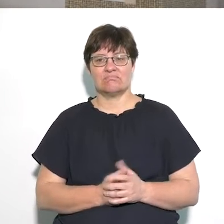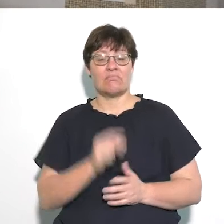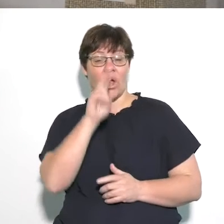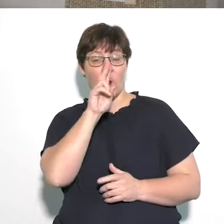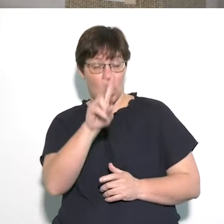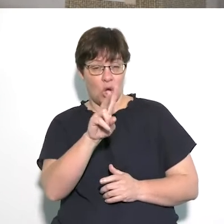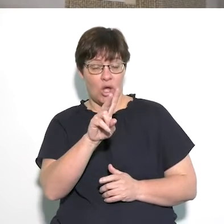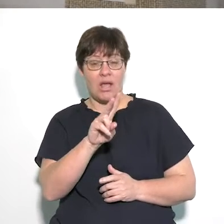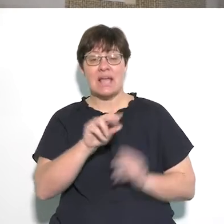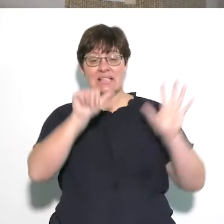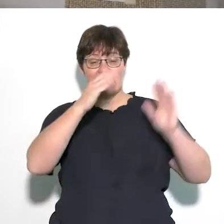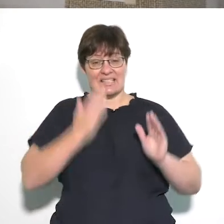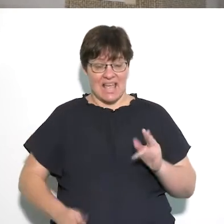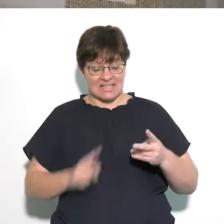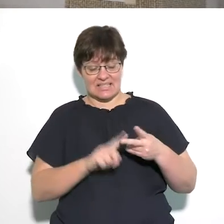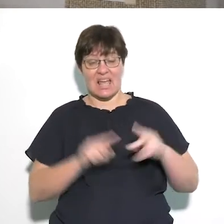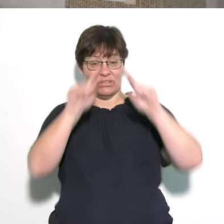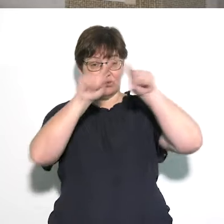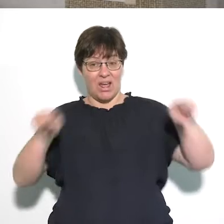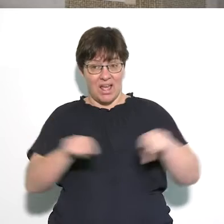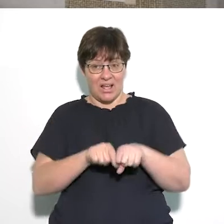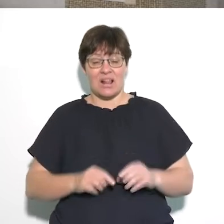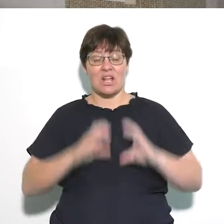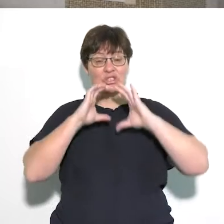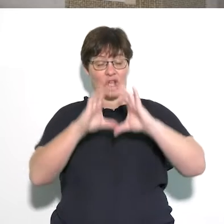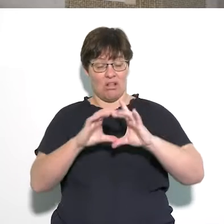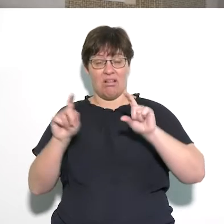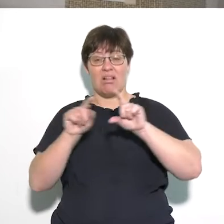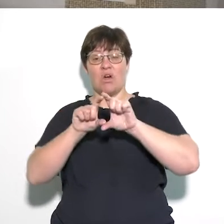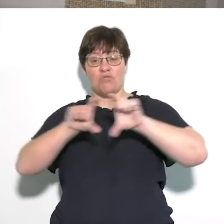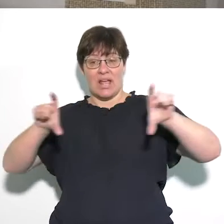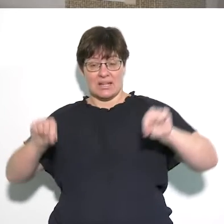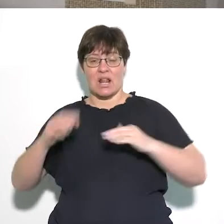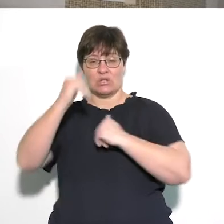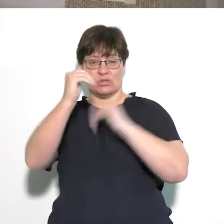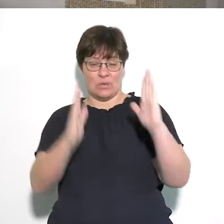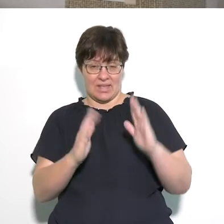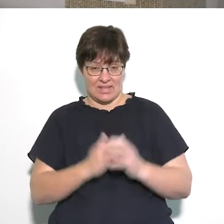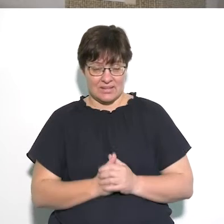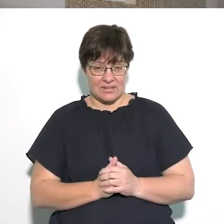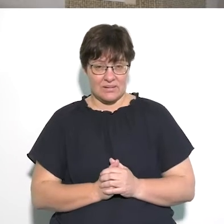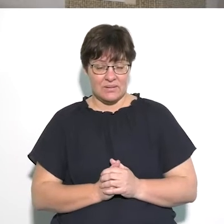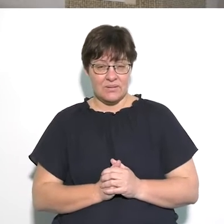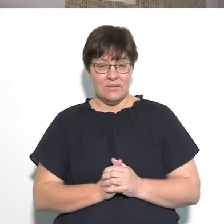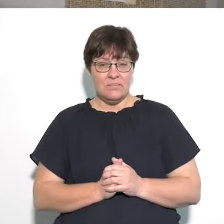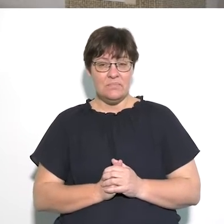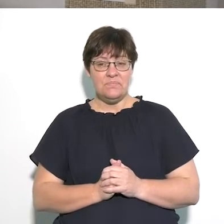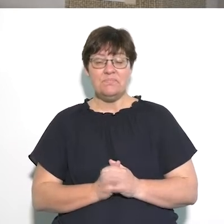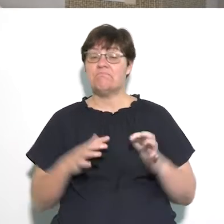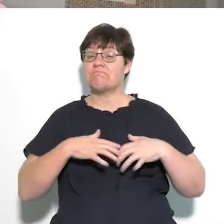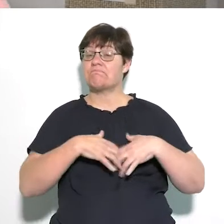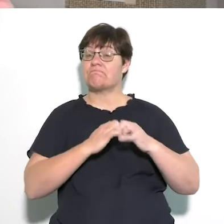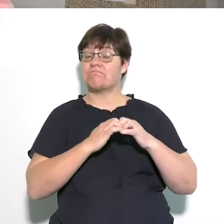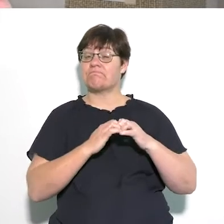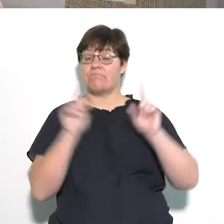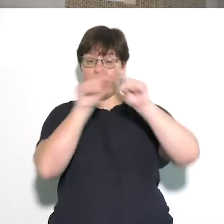We are going to look at a hexagon, a triangle, a circle, a rectangle, and a square. In order to